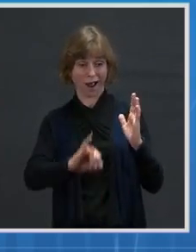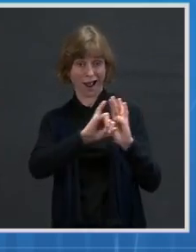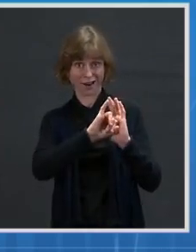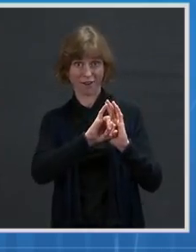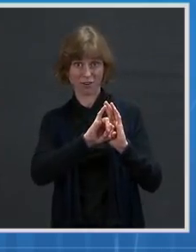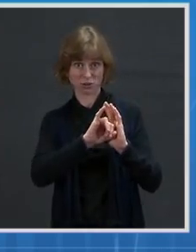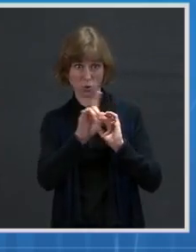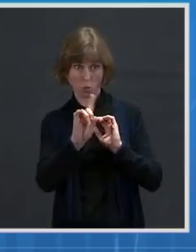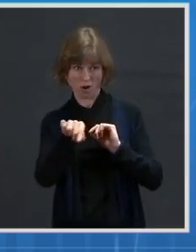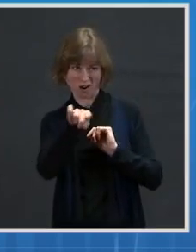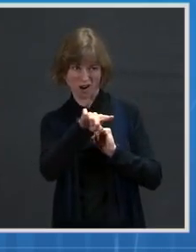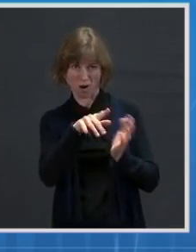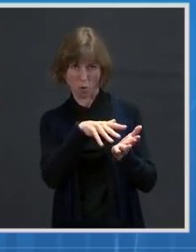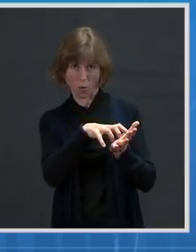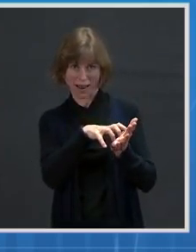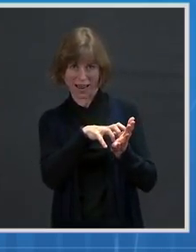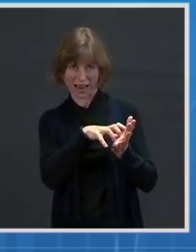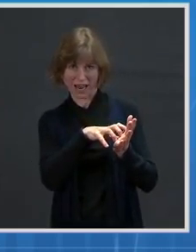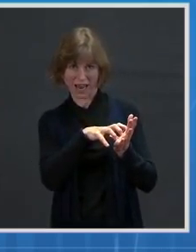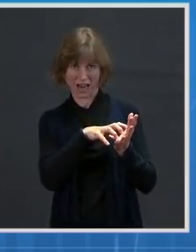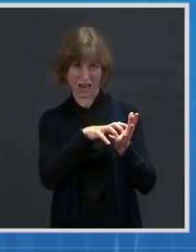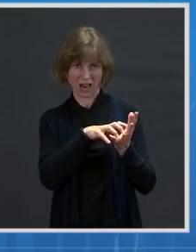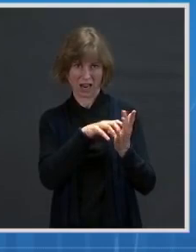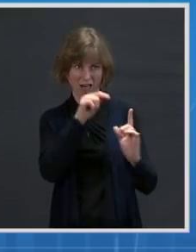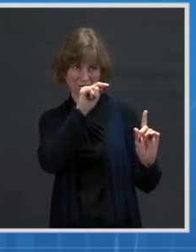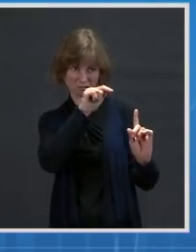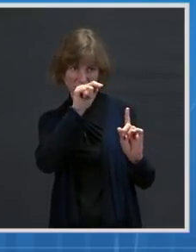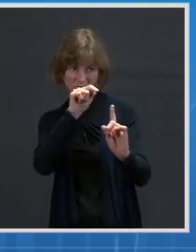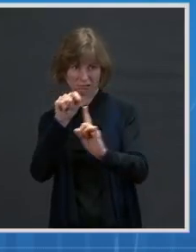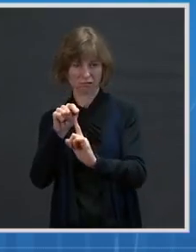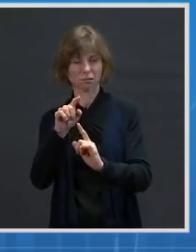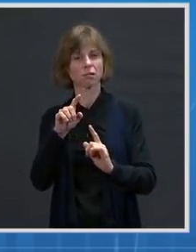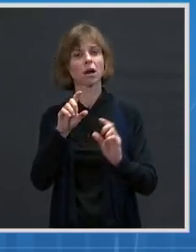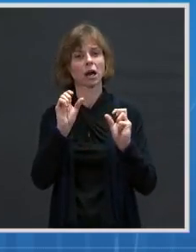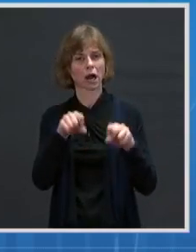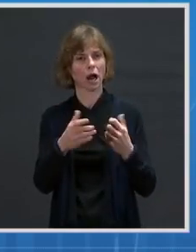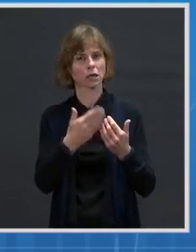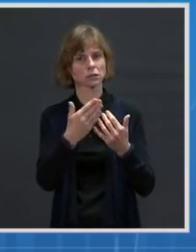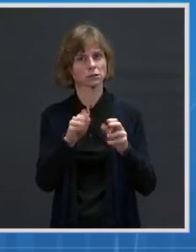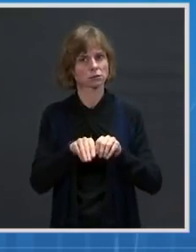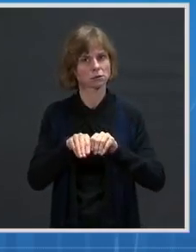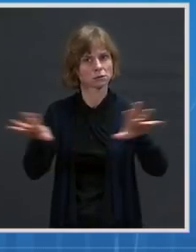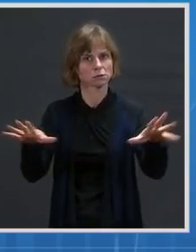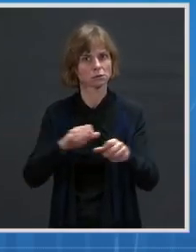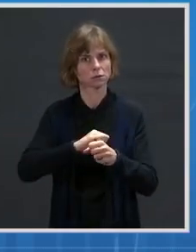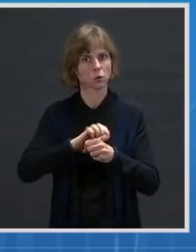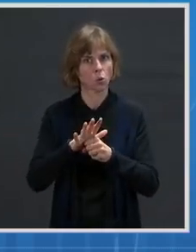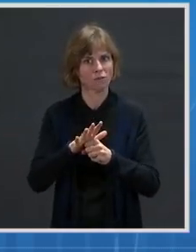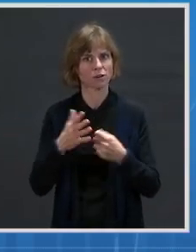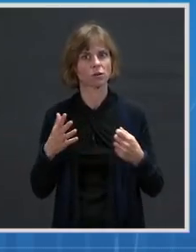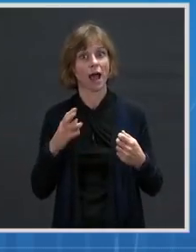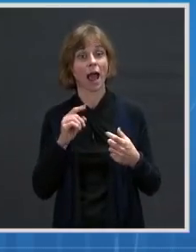vulnerable targets in the SARS-CoV-2 replication cycle and the design of